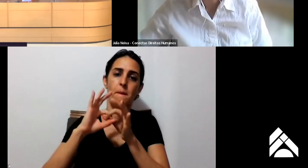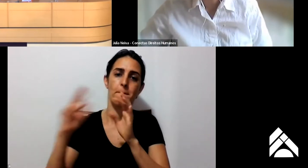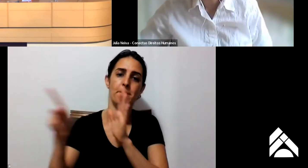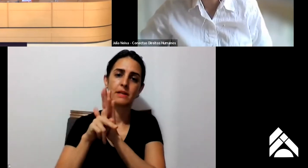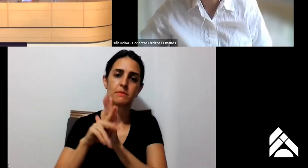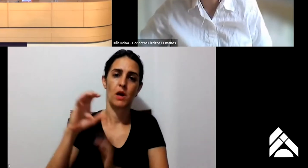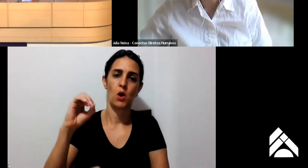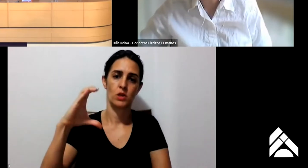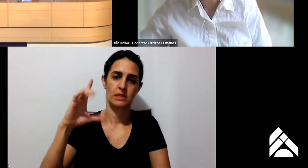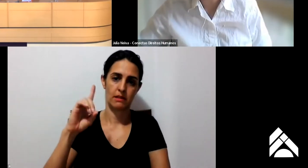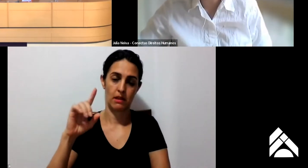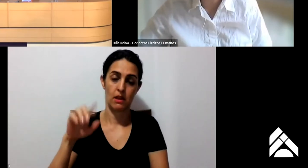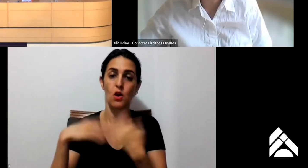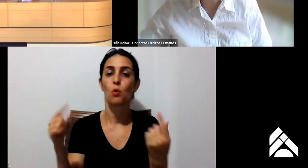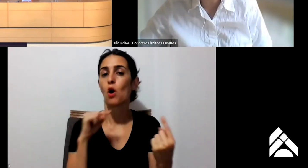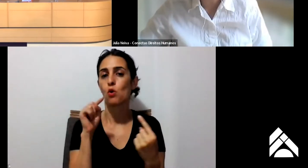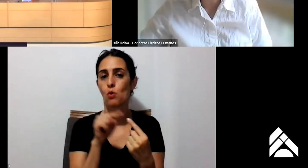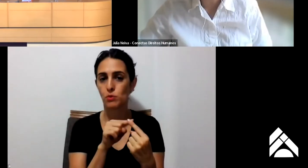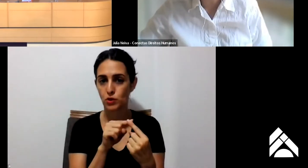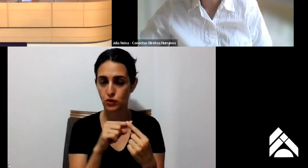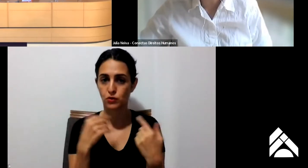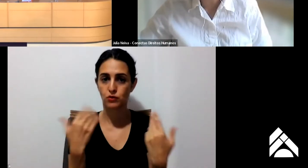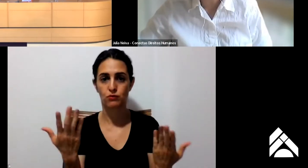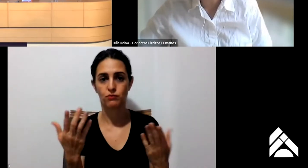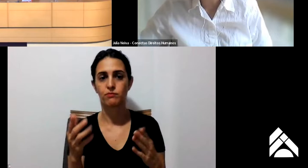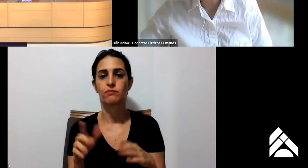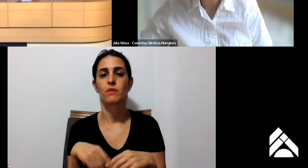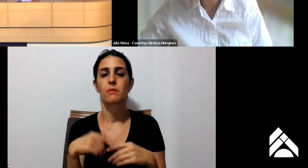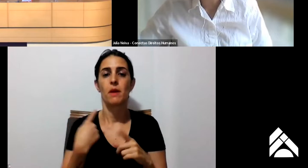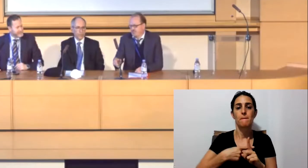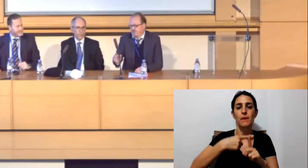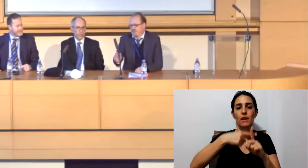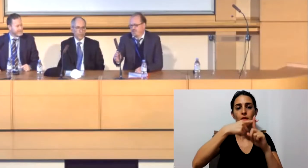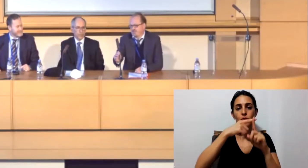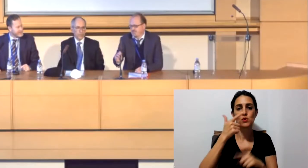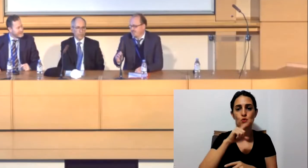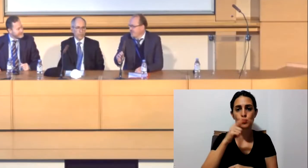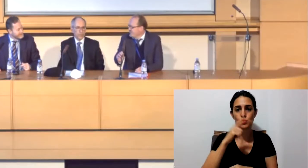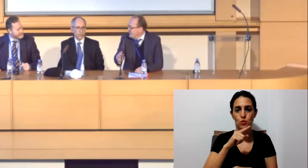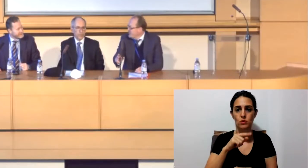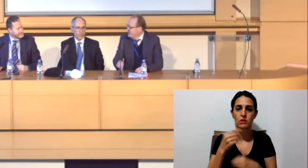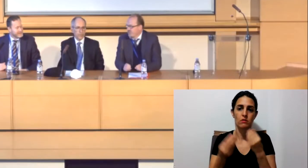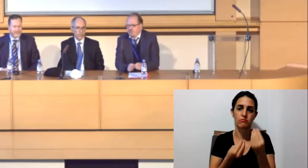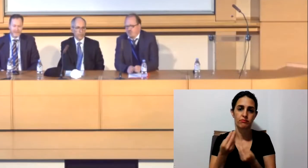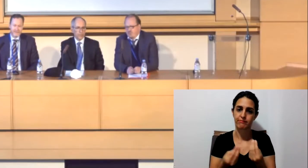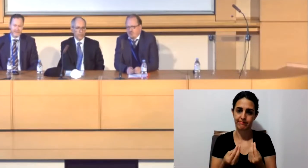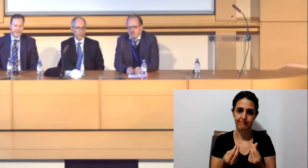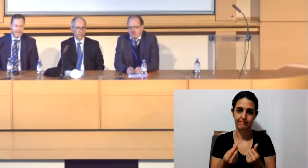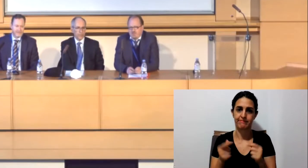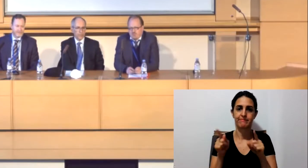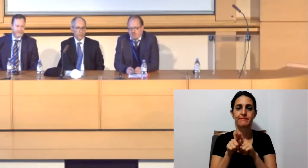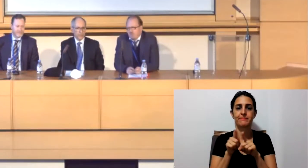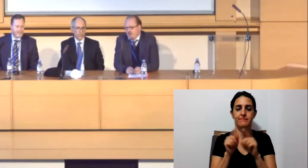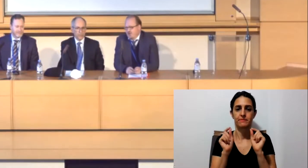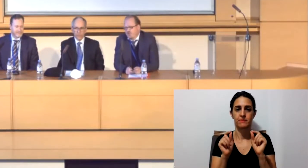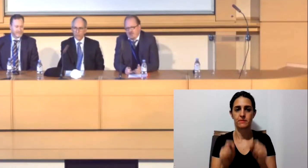Andreas, welcome, and you have the floor. Thanks so much, José Antonio. Let me first thank the organizers from Sciences